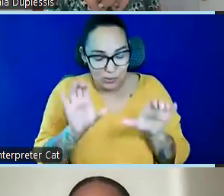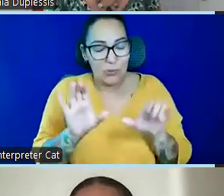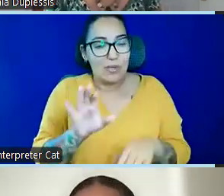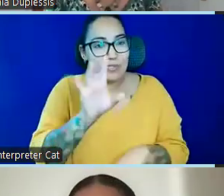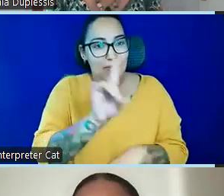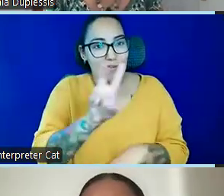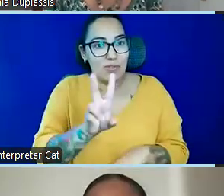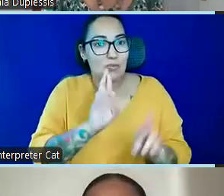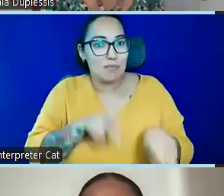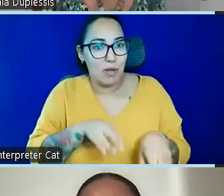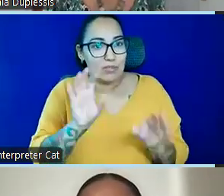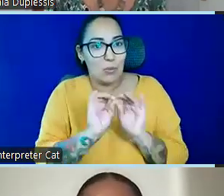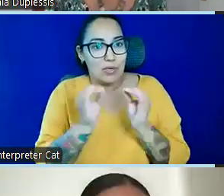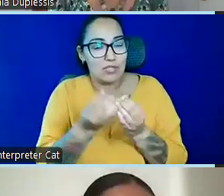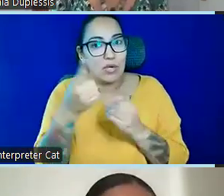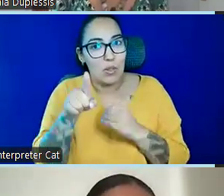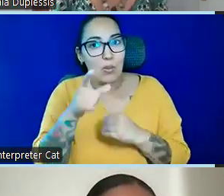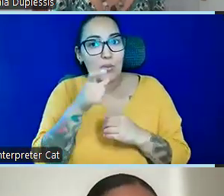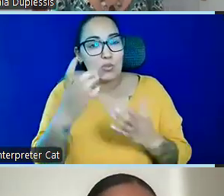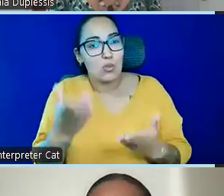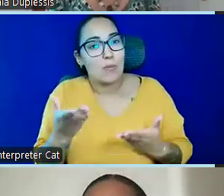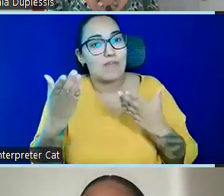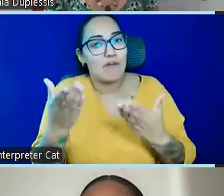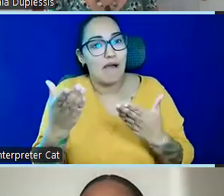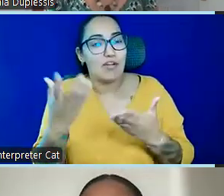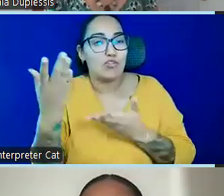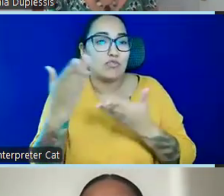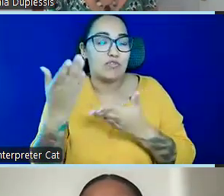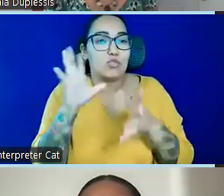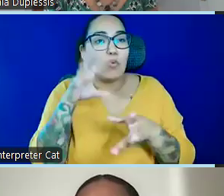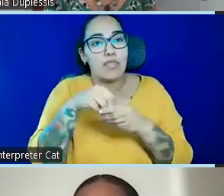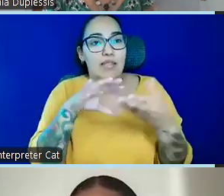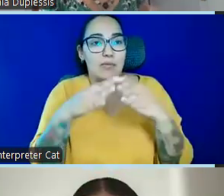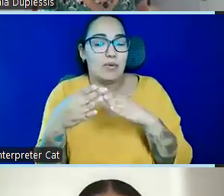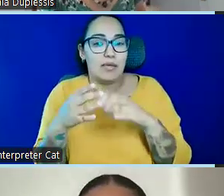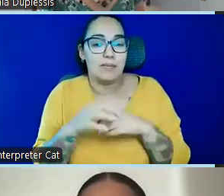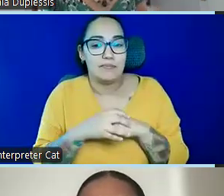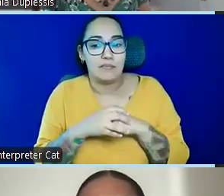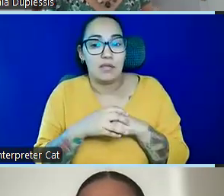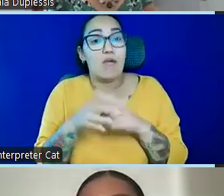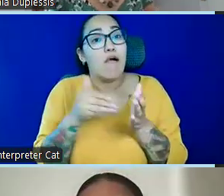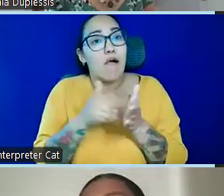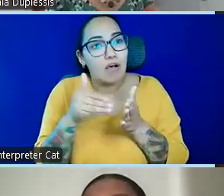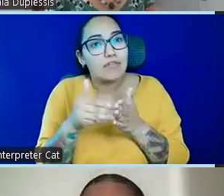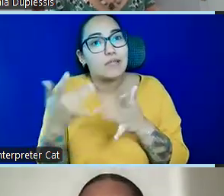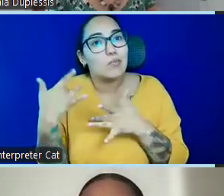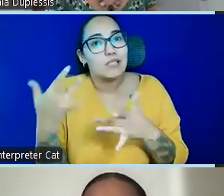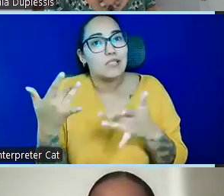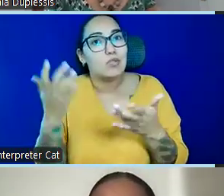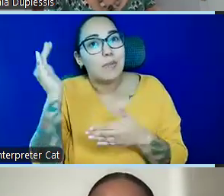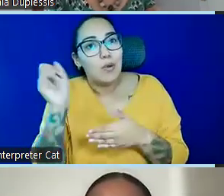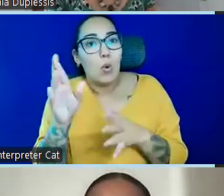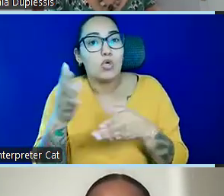violence response organizations, and those of us who provide services in the community often mirror a lot of the